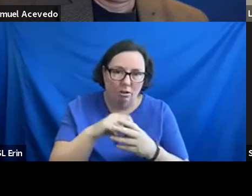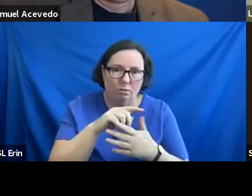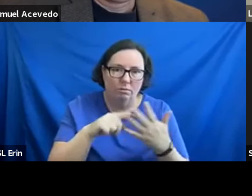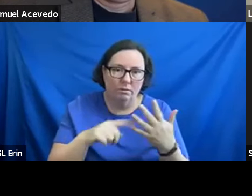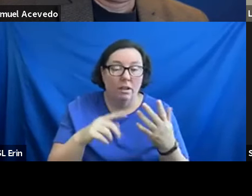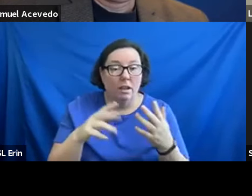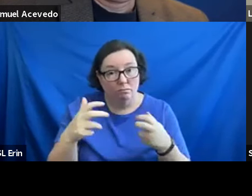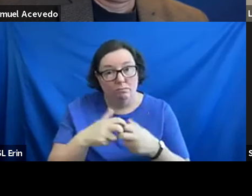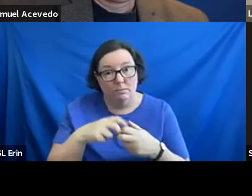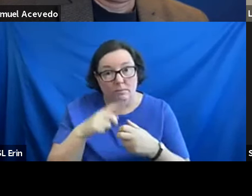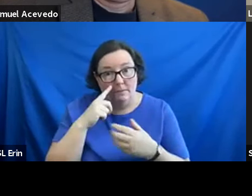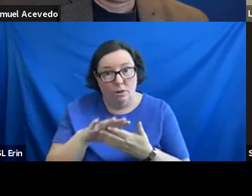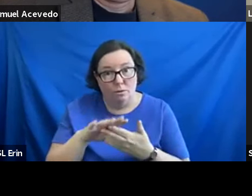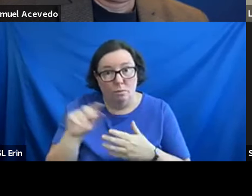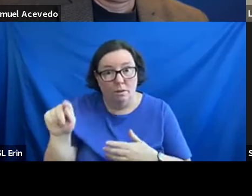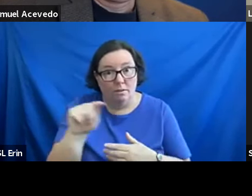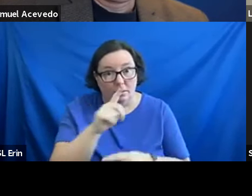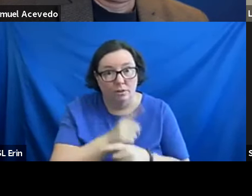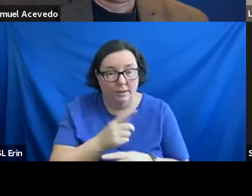not a